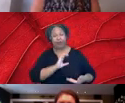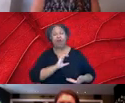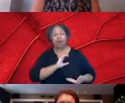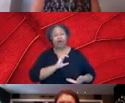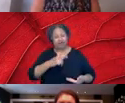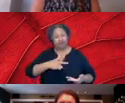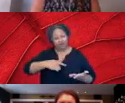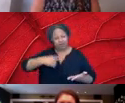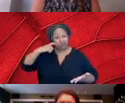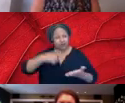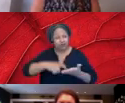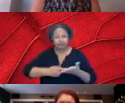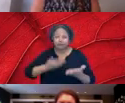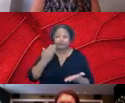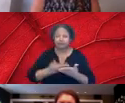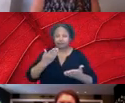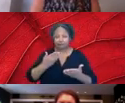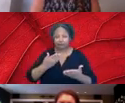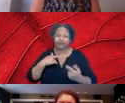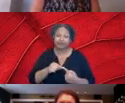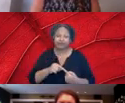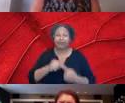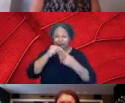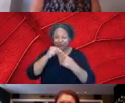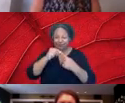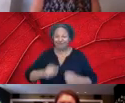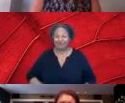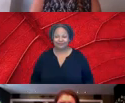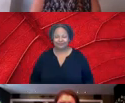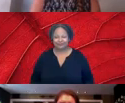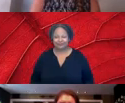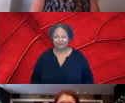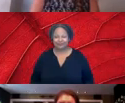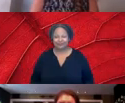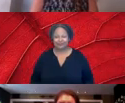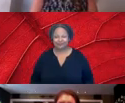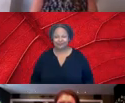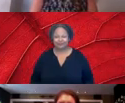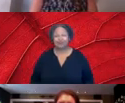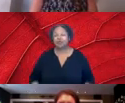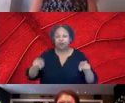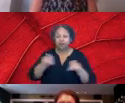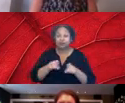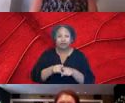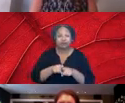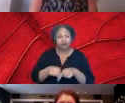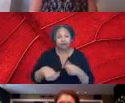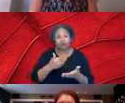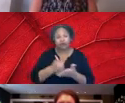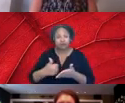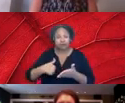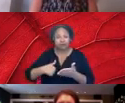affirming and it's very special. And it also helped me to realize there's more that I can